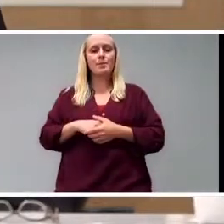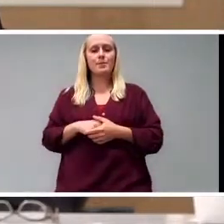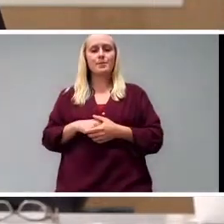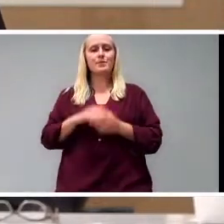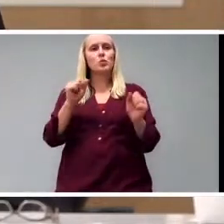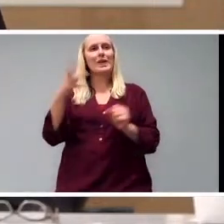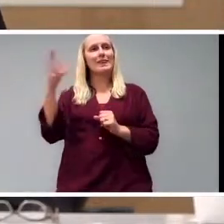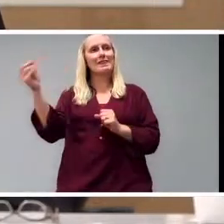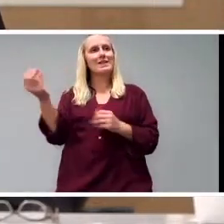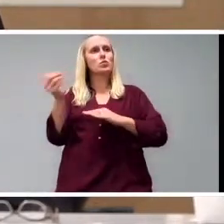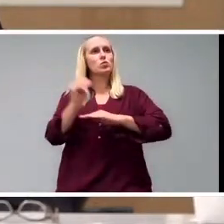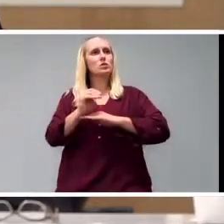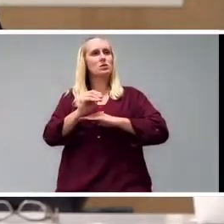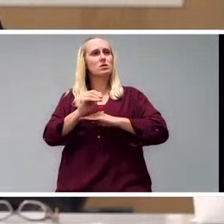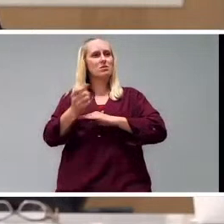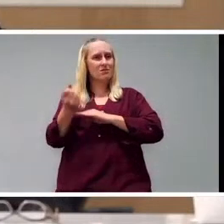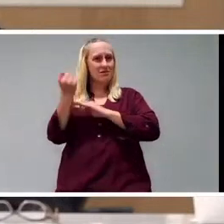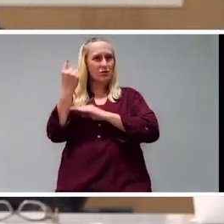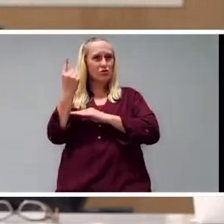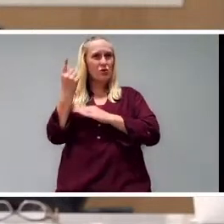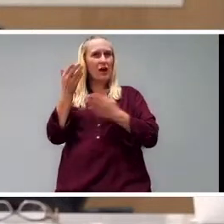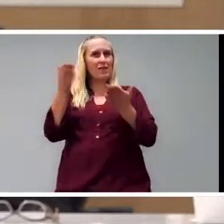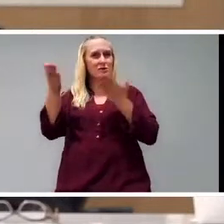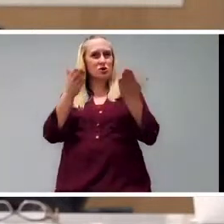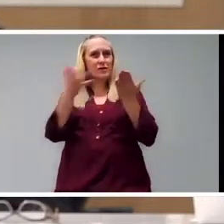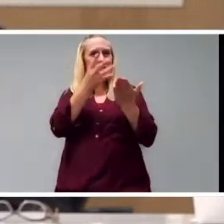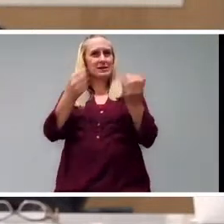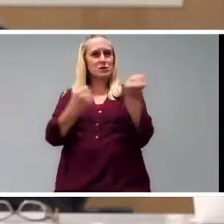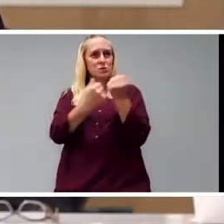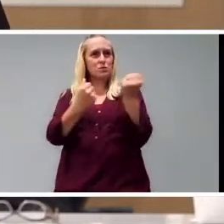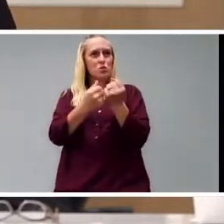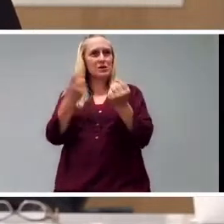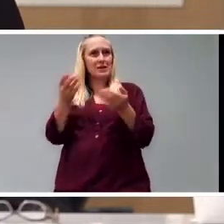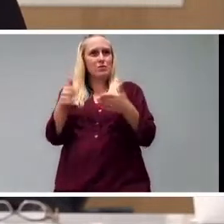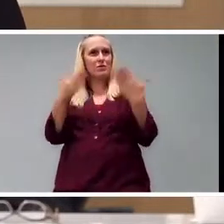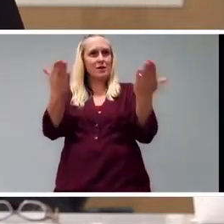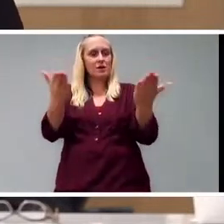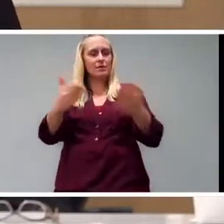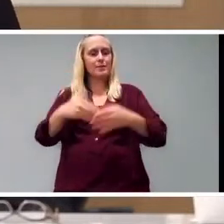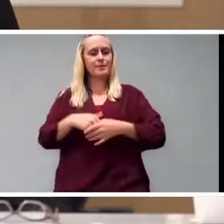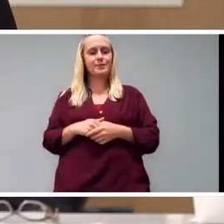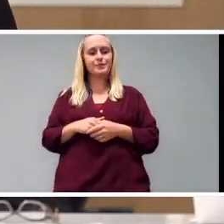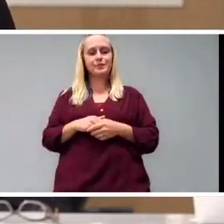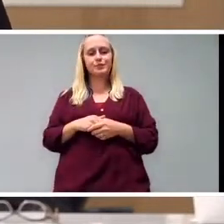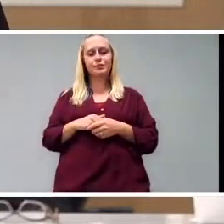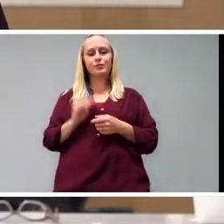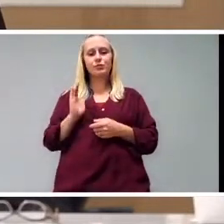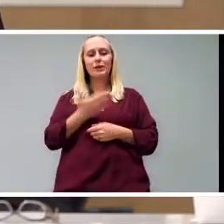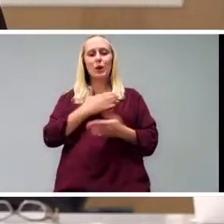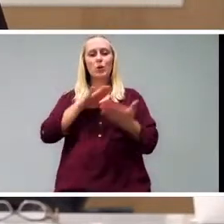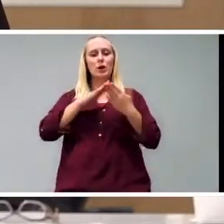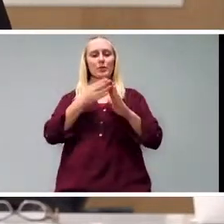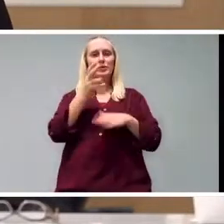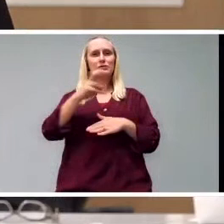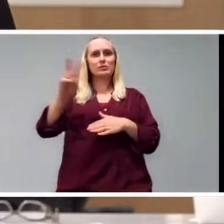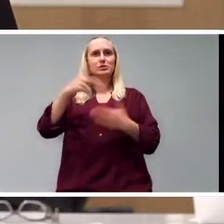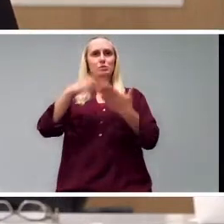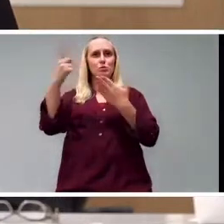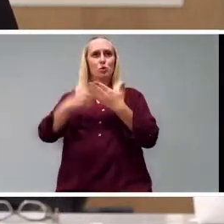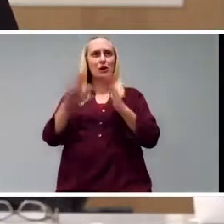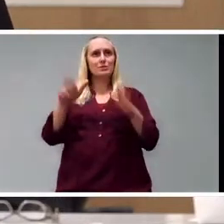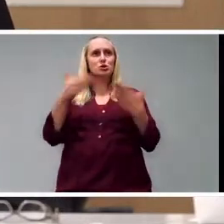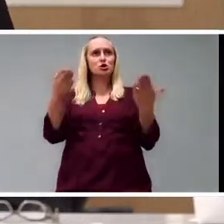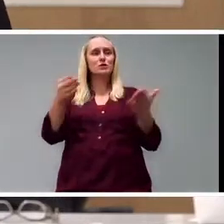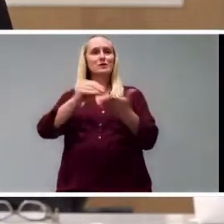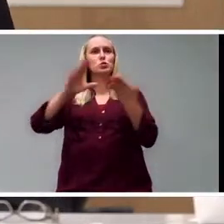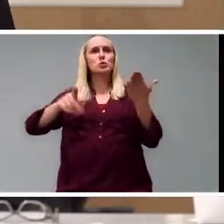just understanding the services and supports that these programs offer. So our community transition program serves students